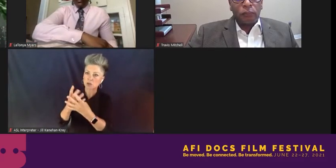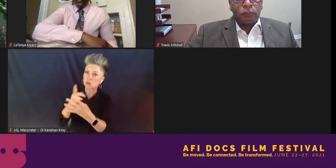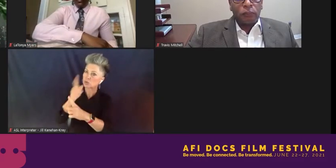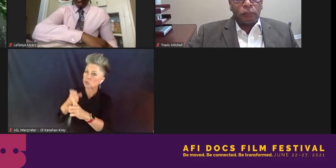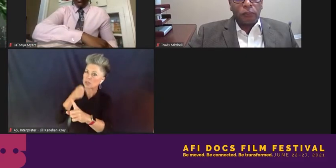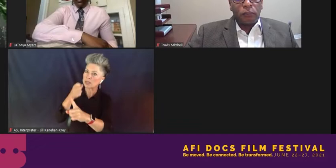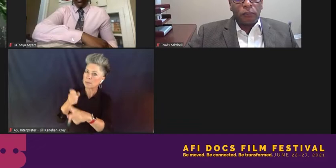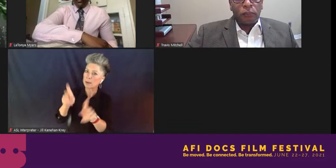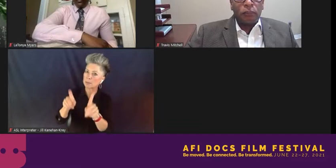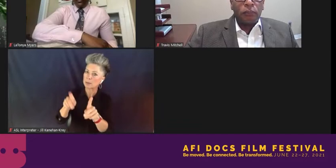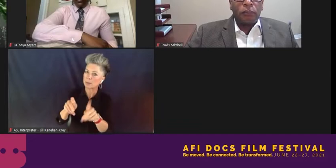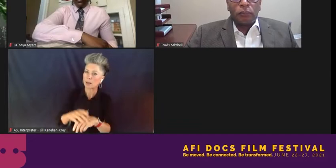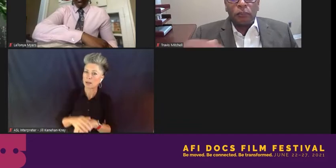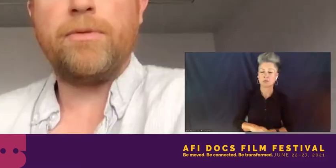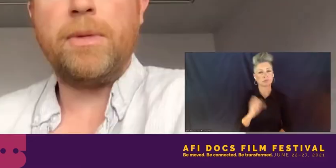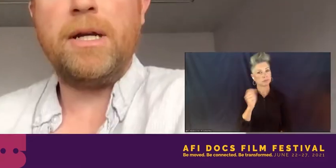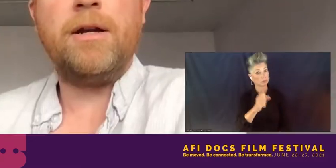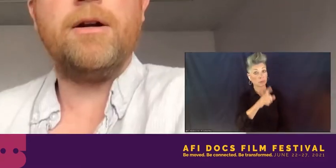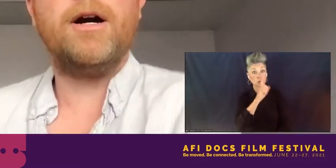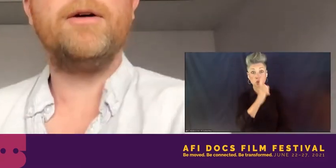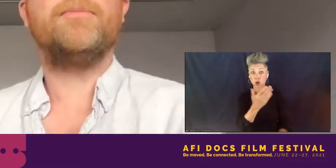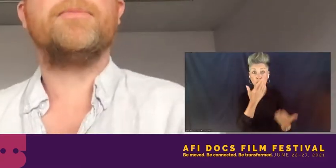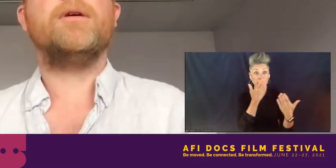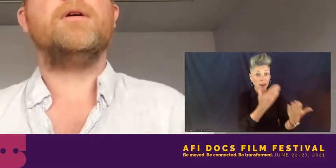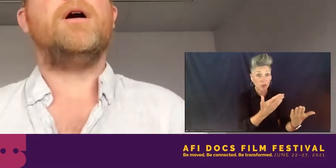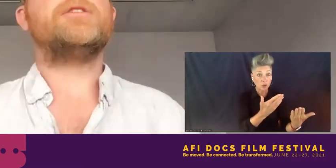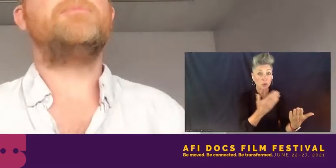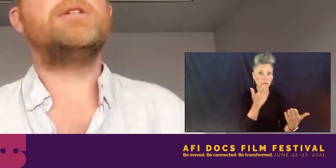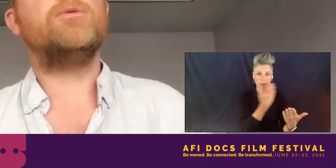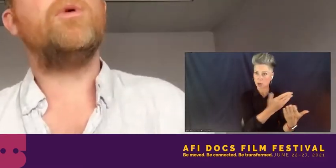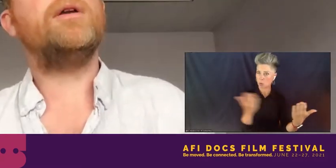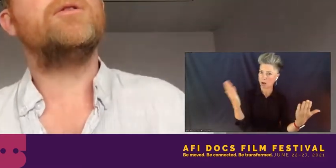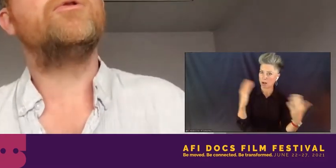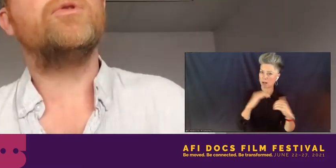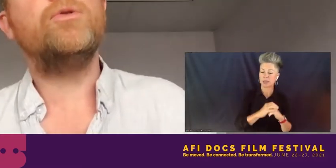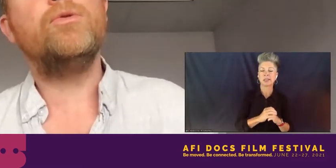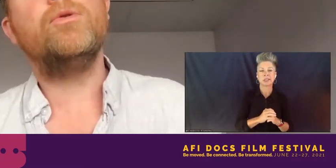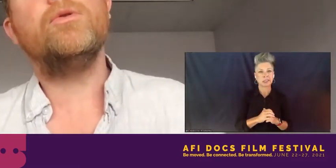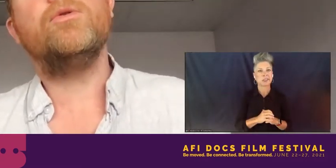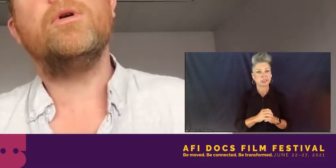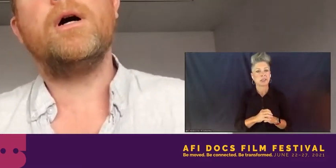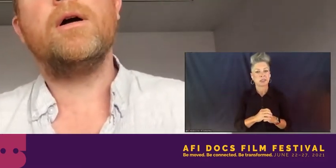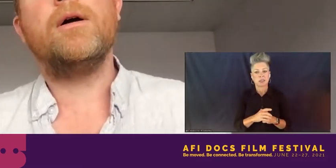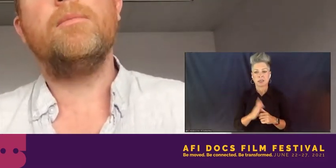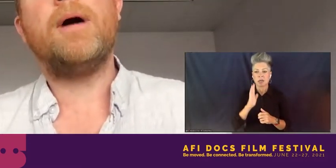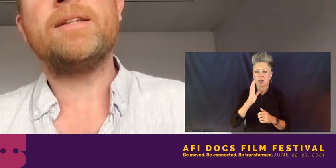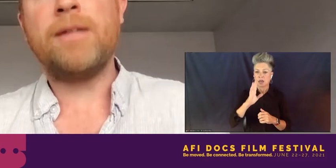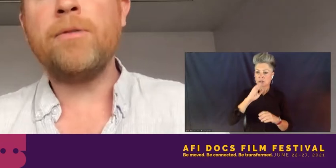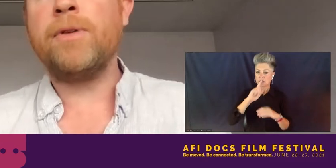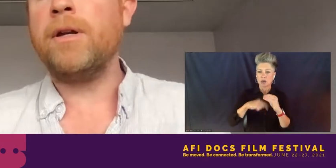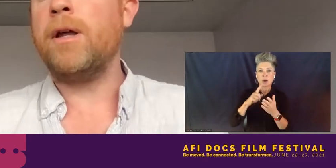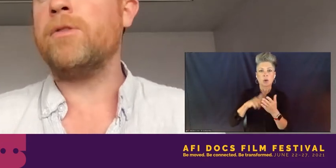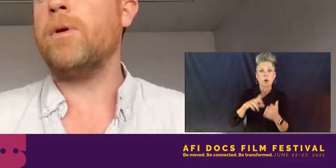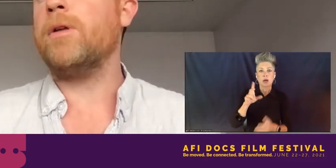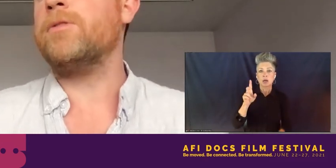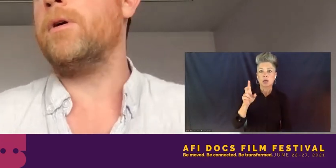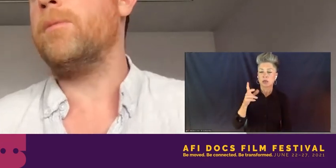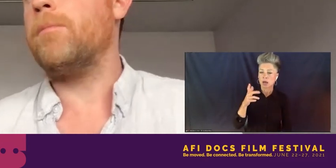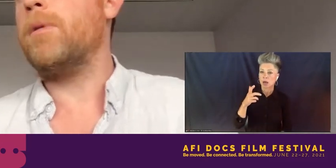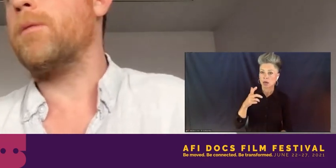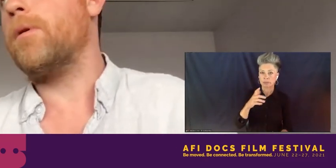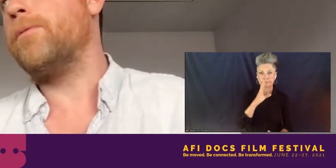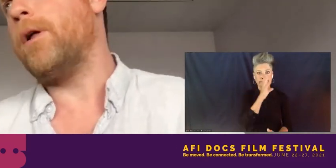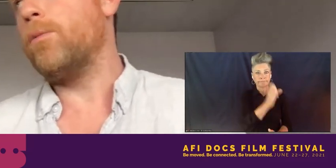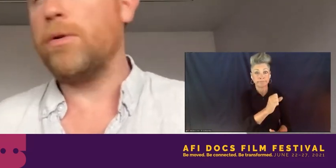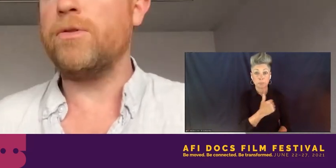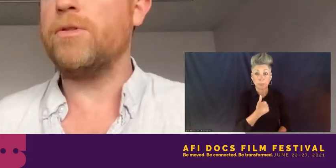Sure. Thank you, Sherry, and thanks, everyone, for being here. I'll speak to what drew myself in, as well as